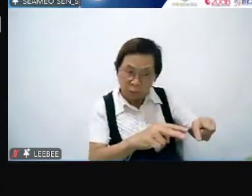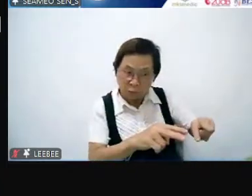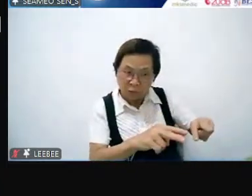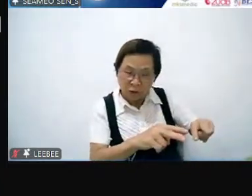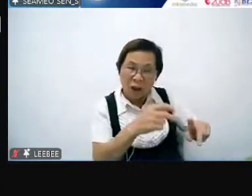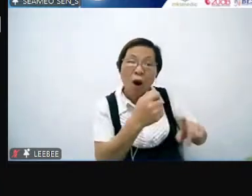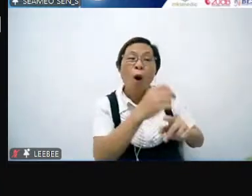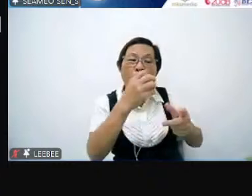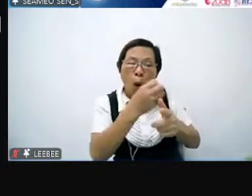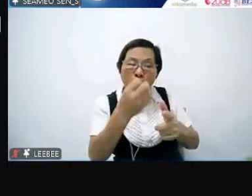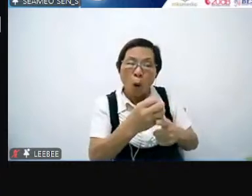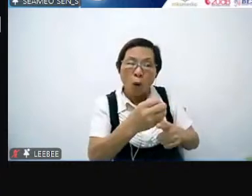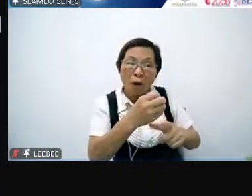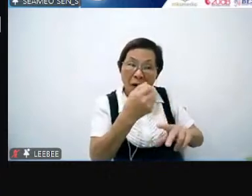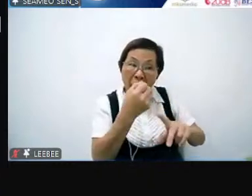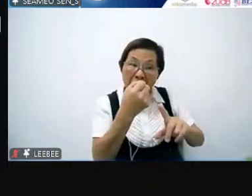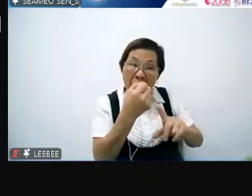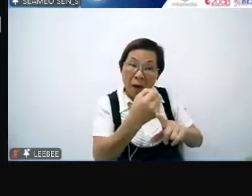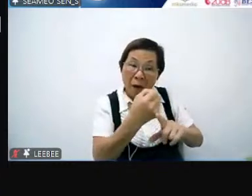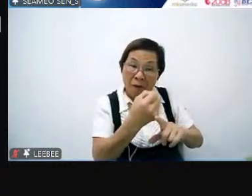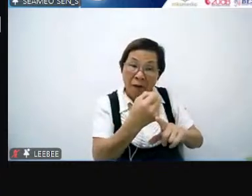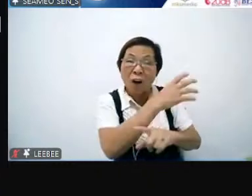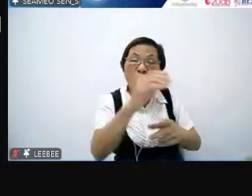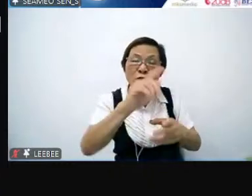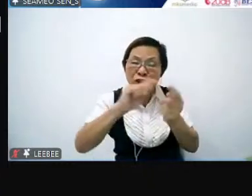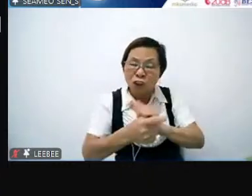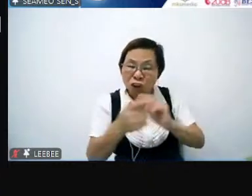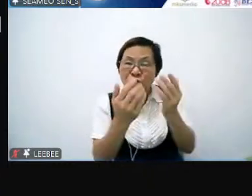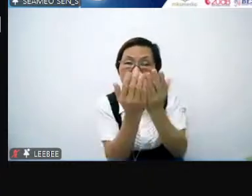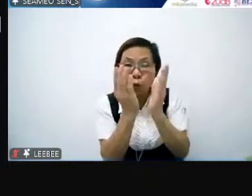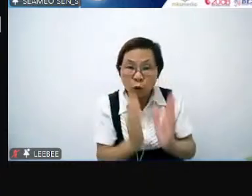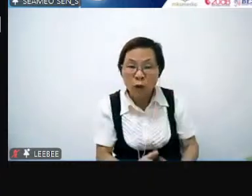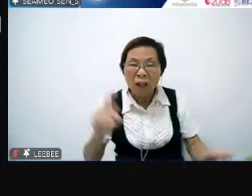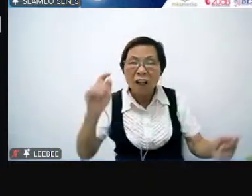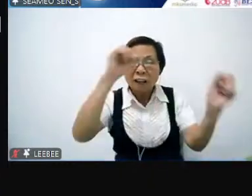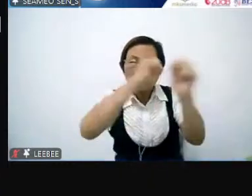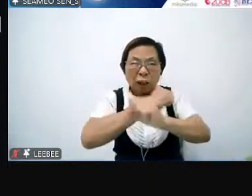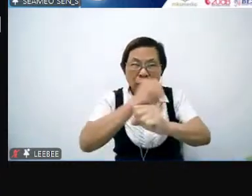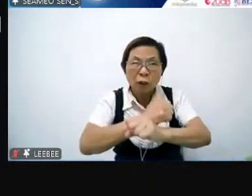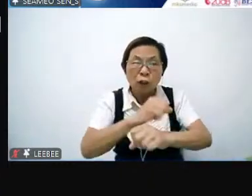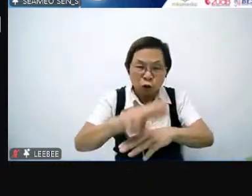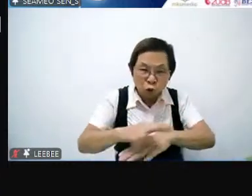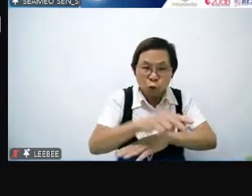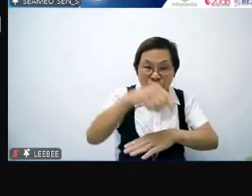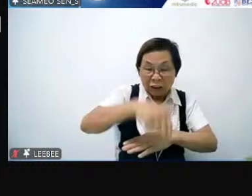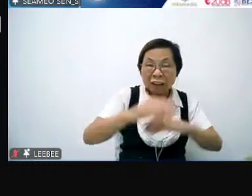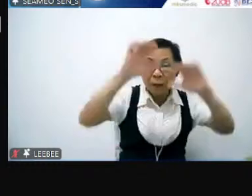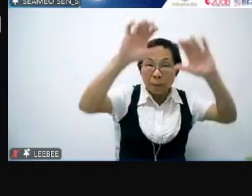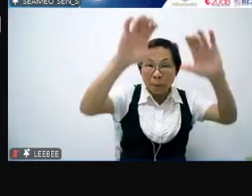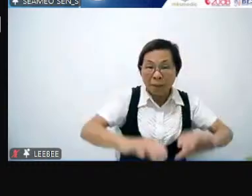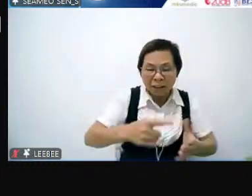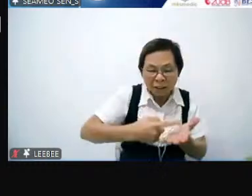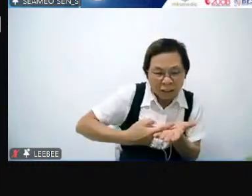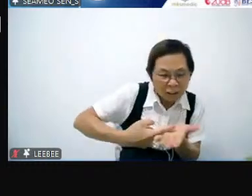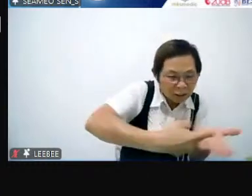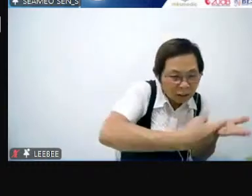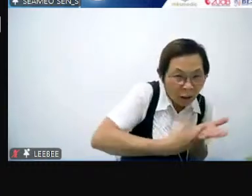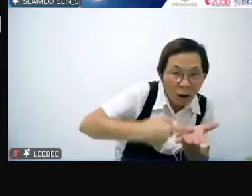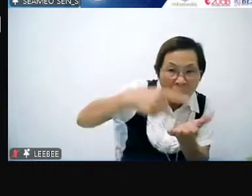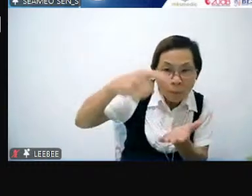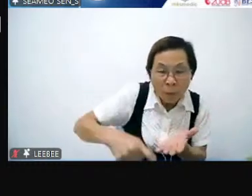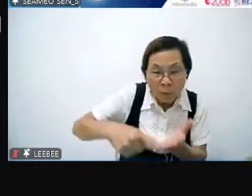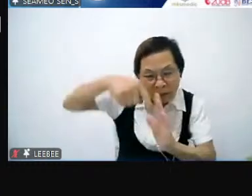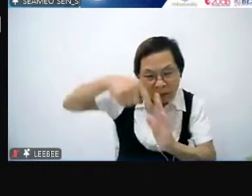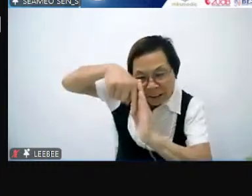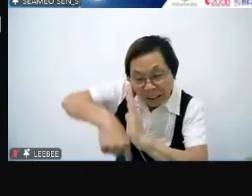changes in students, challenges teachers face in applying these strategies. This discussion provided valuable insight